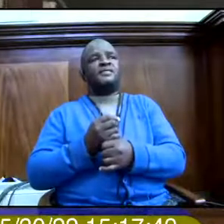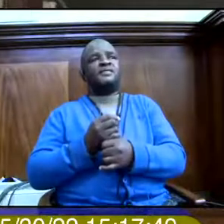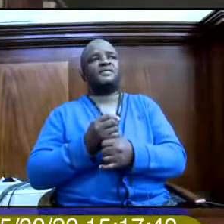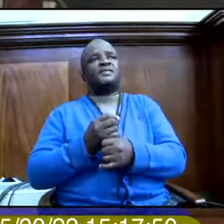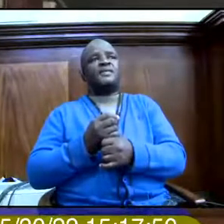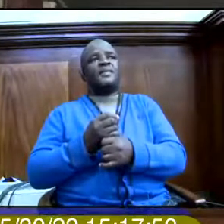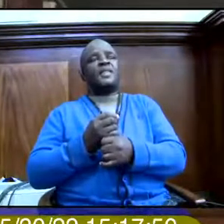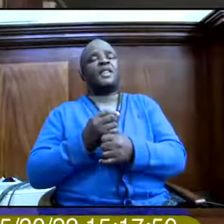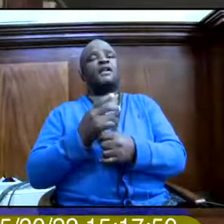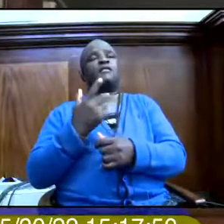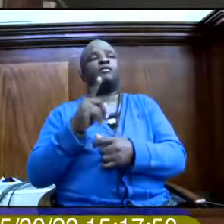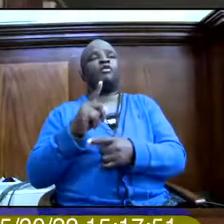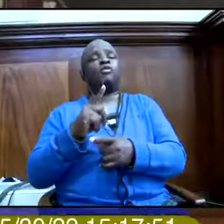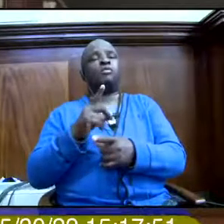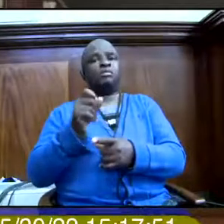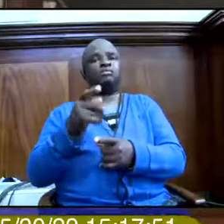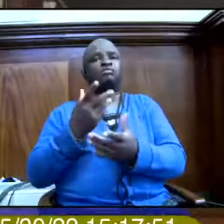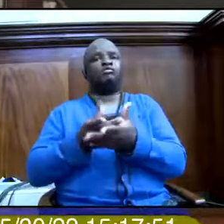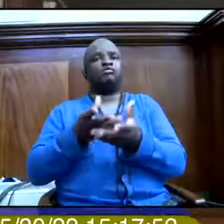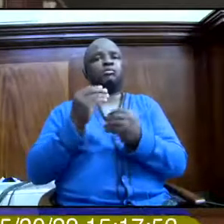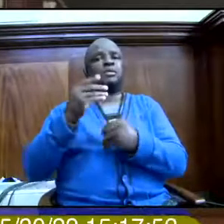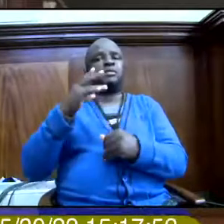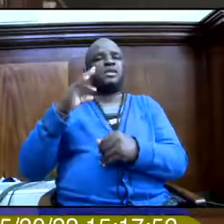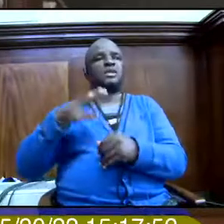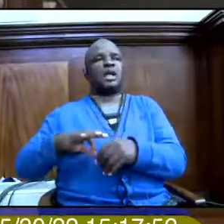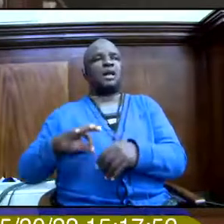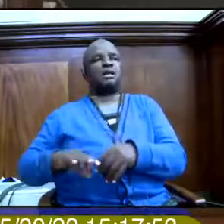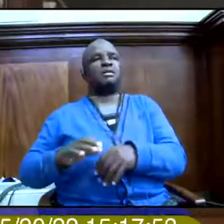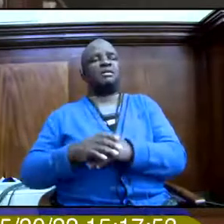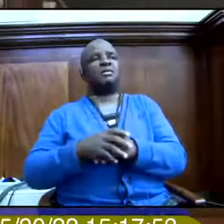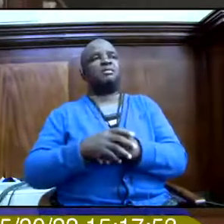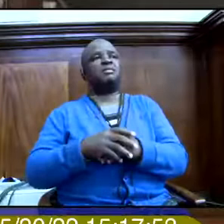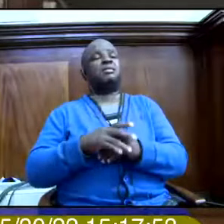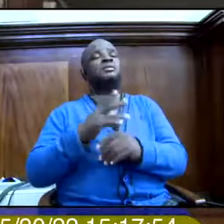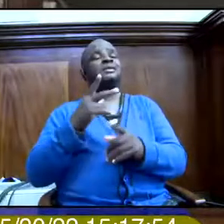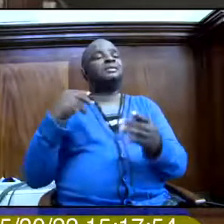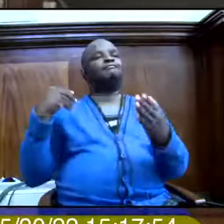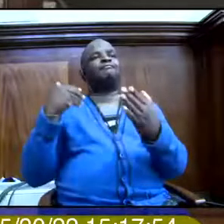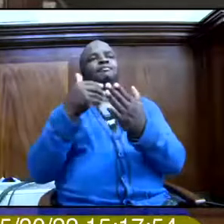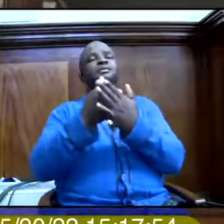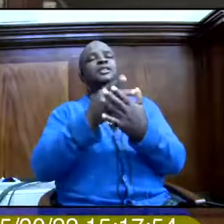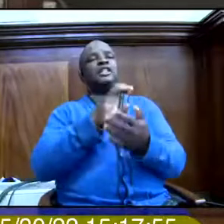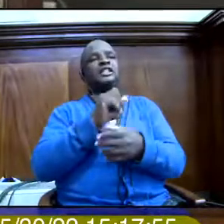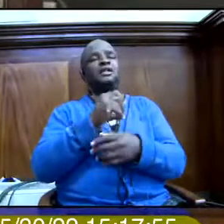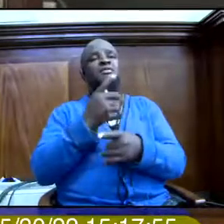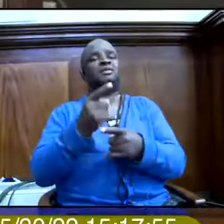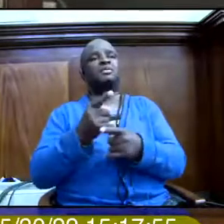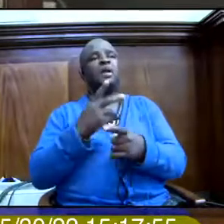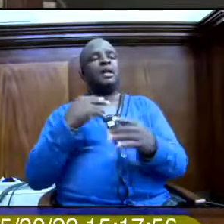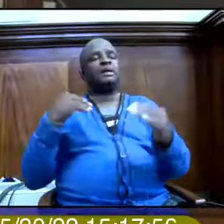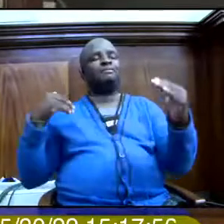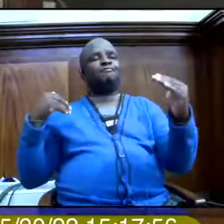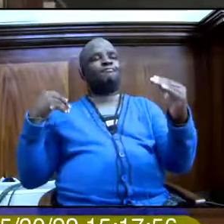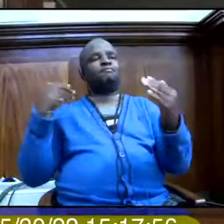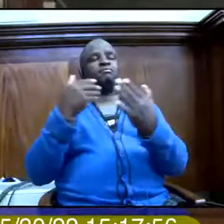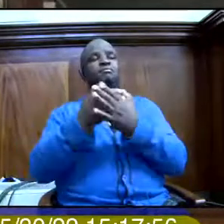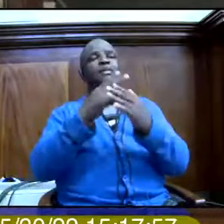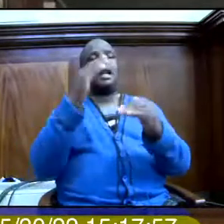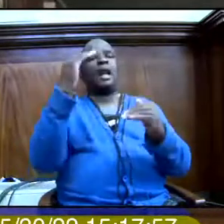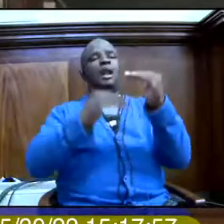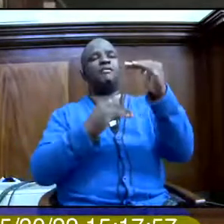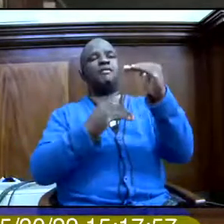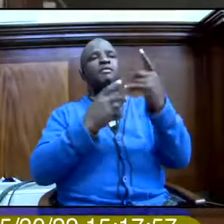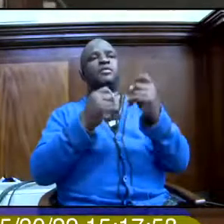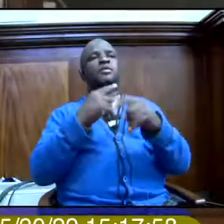to a living wage south africa was always a very unequal country as a result